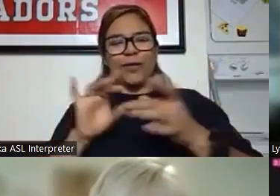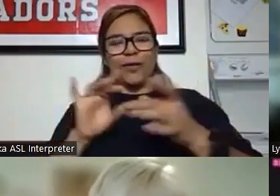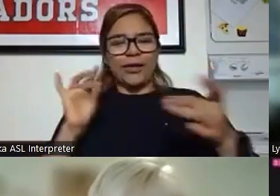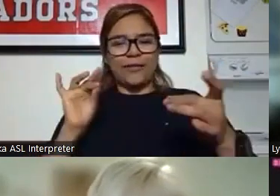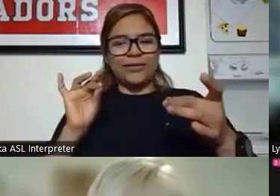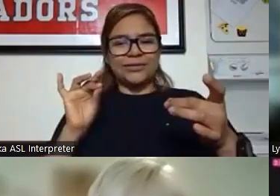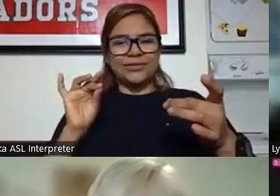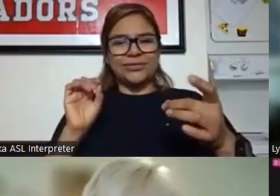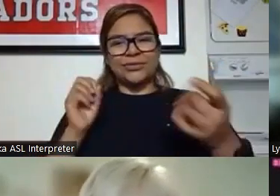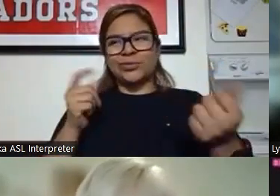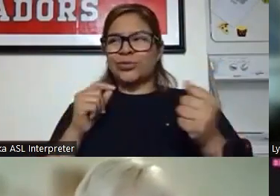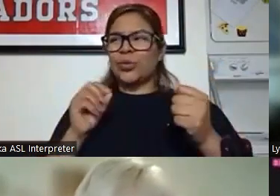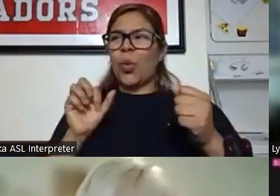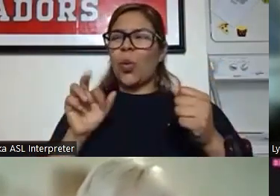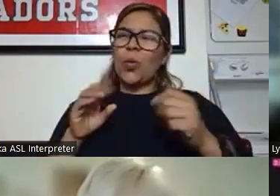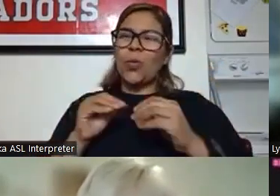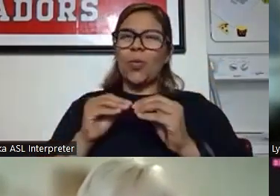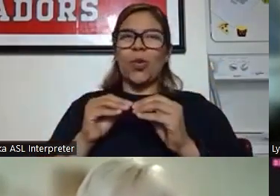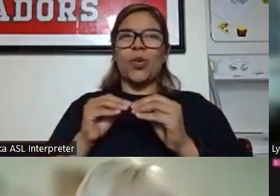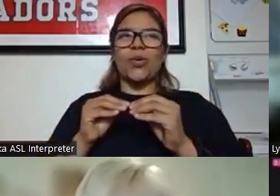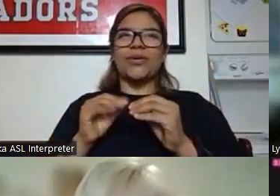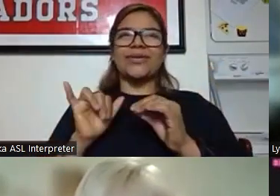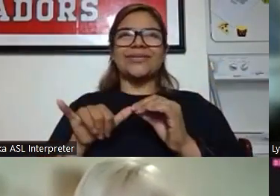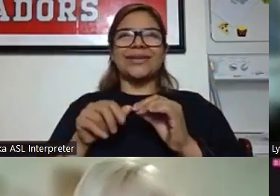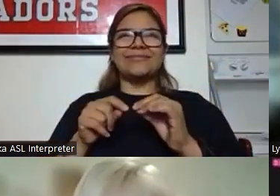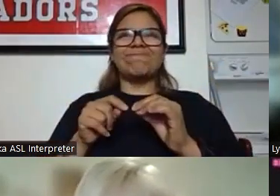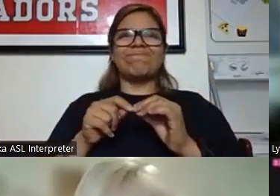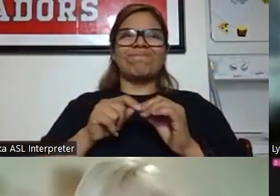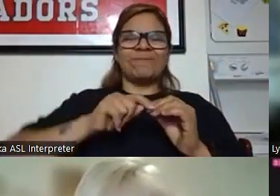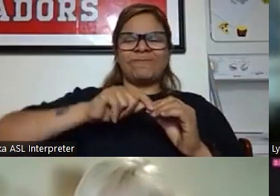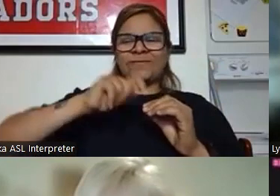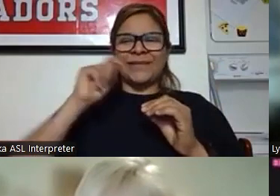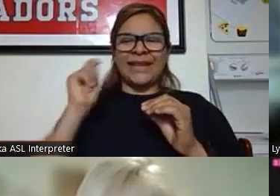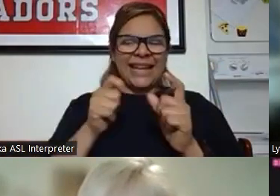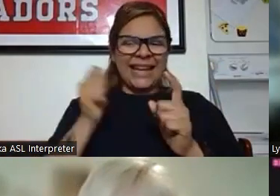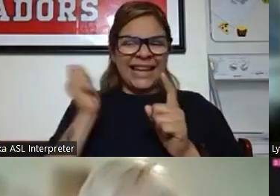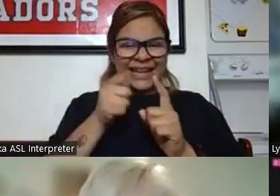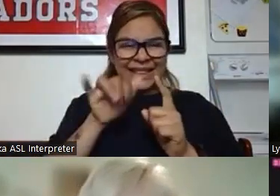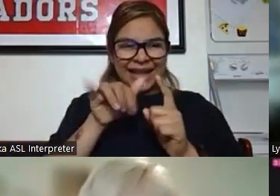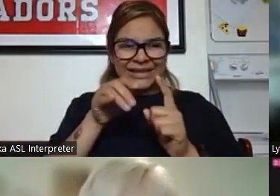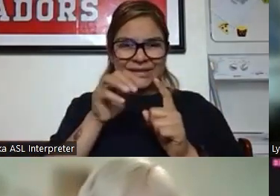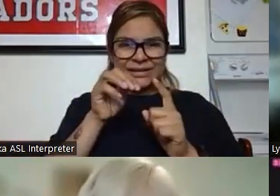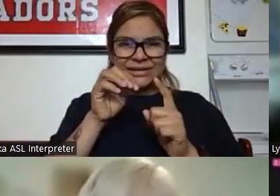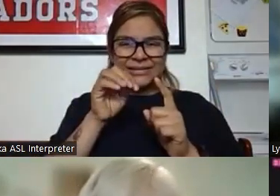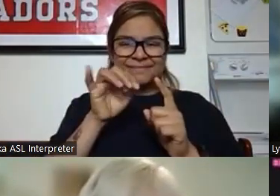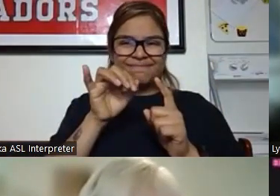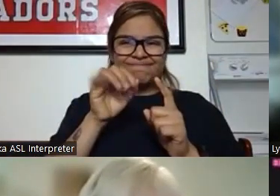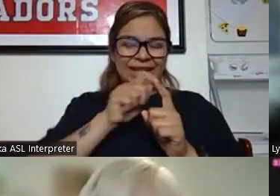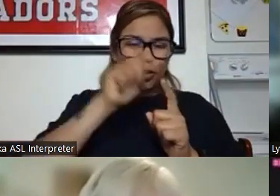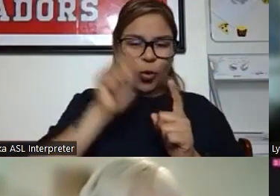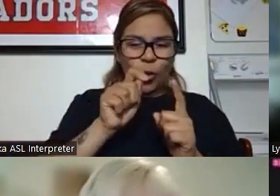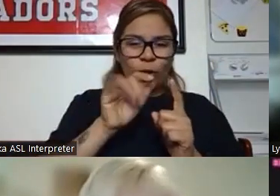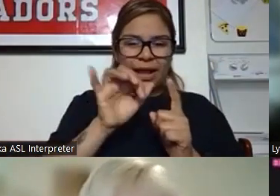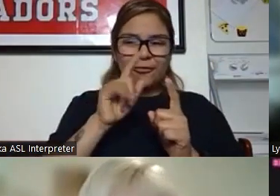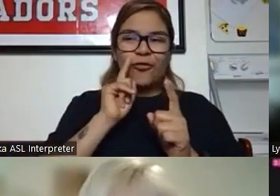crack that, I guess is what I'm trying to say, crack that model where it becomes natural for people in the